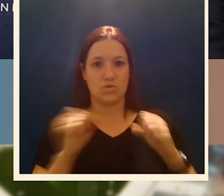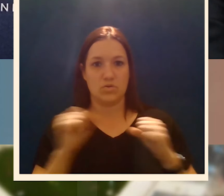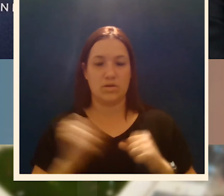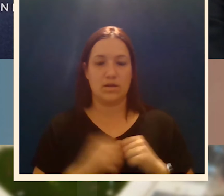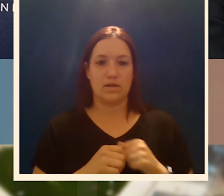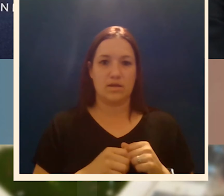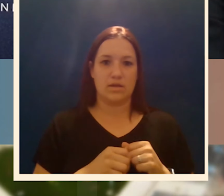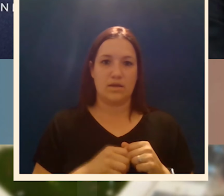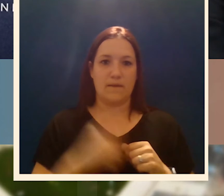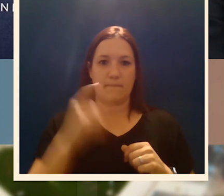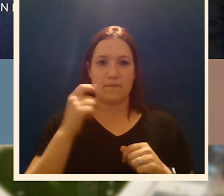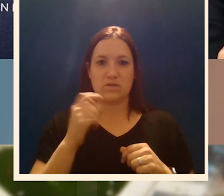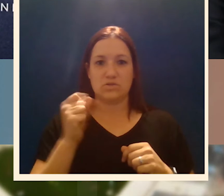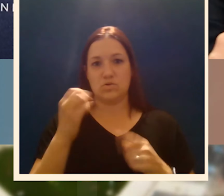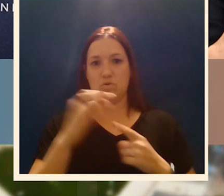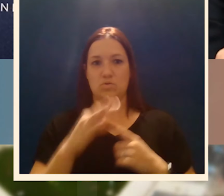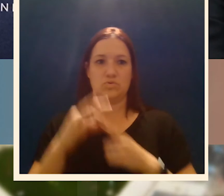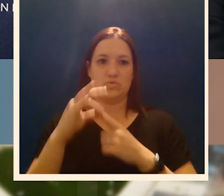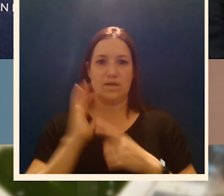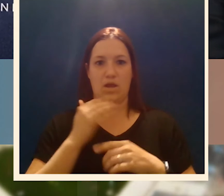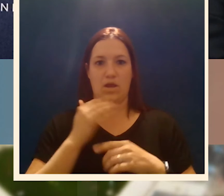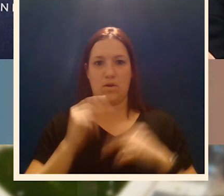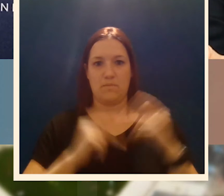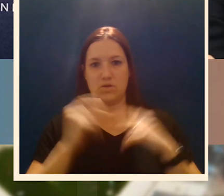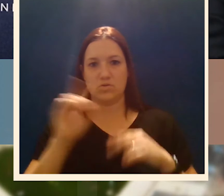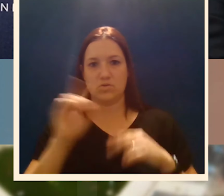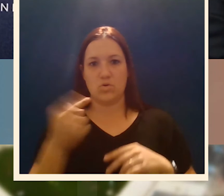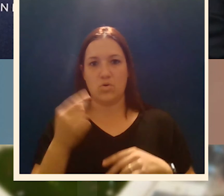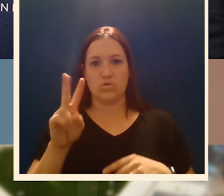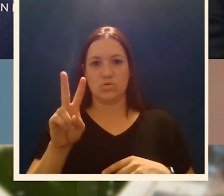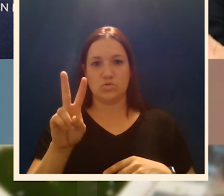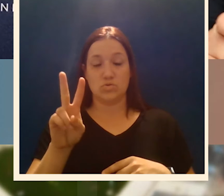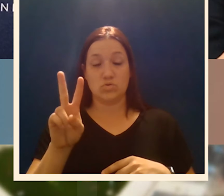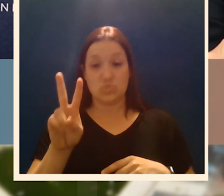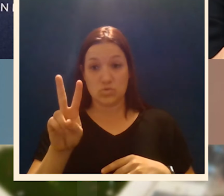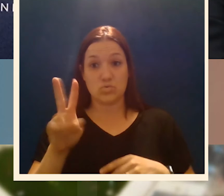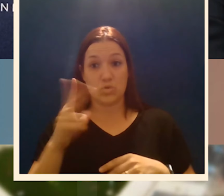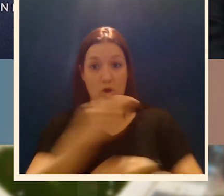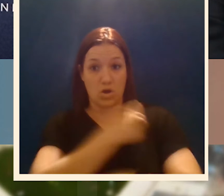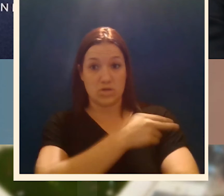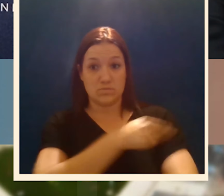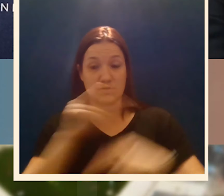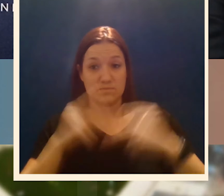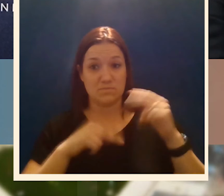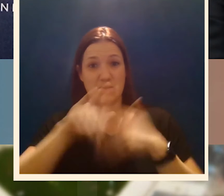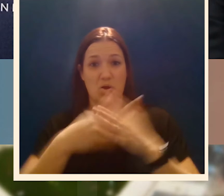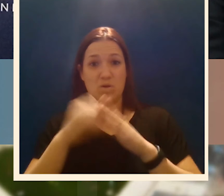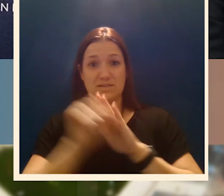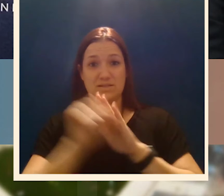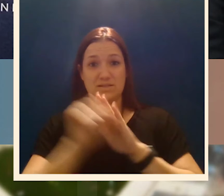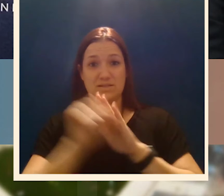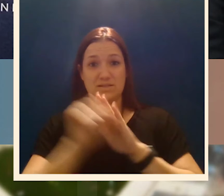all of the state of California by the same architects. One was in Camarillo and the other here in Visalia. The hospital in